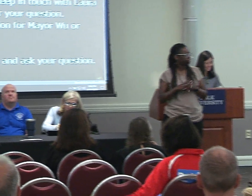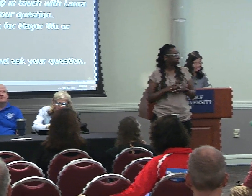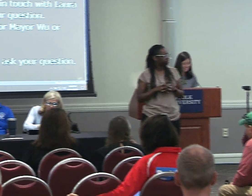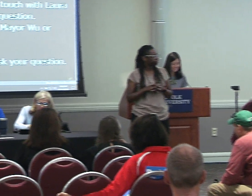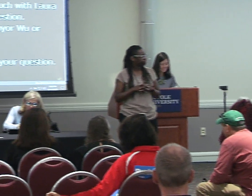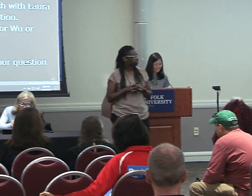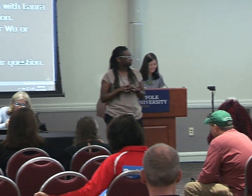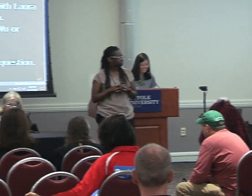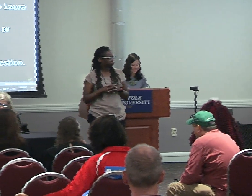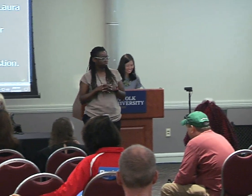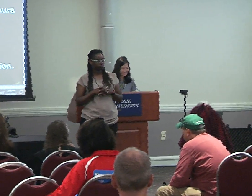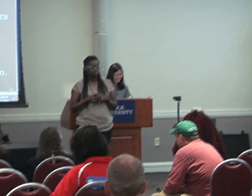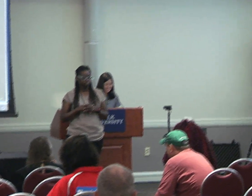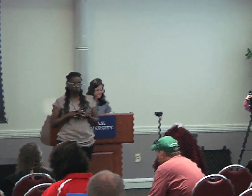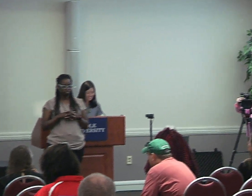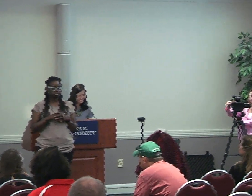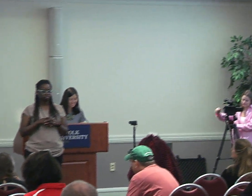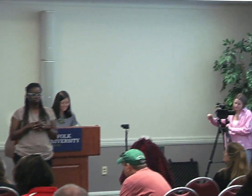Okay, let's try this again.